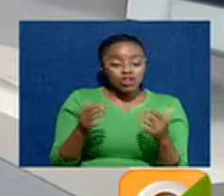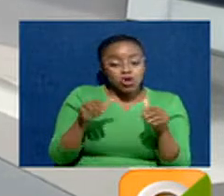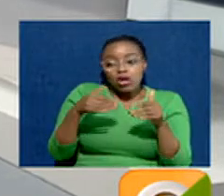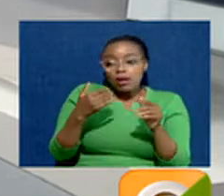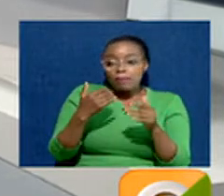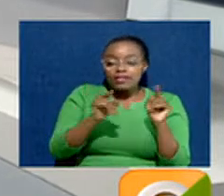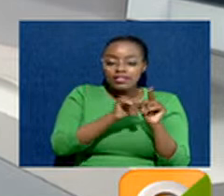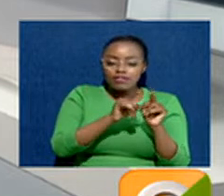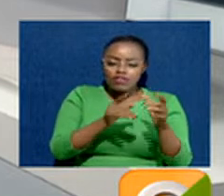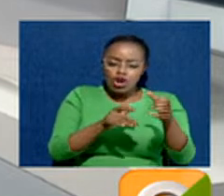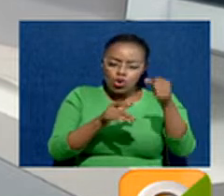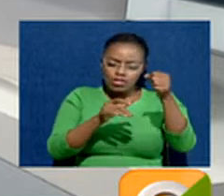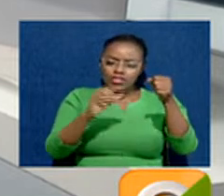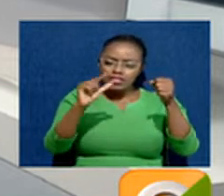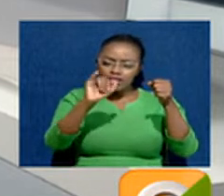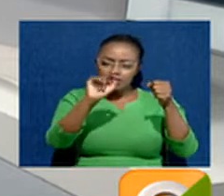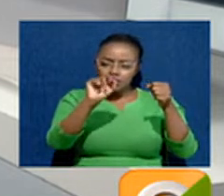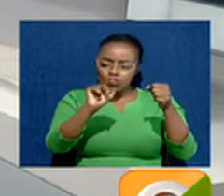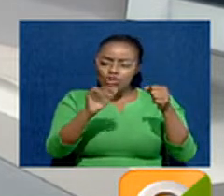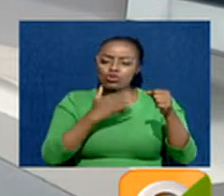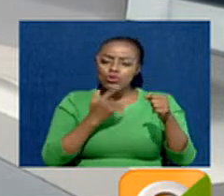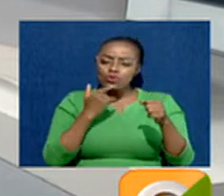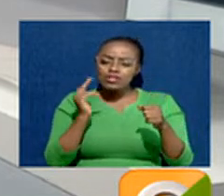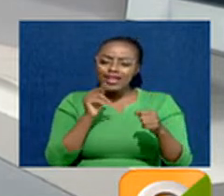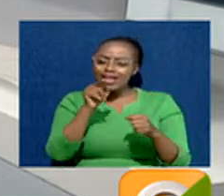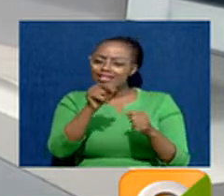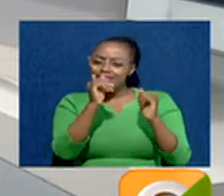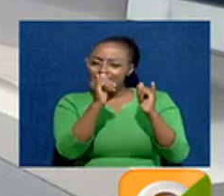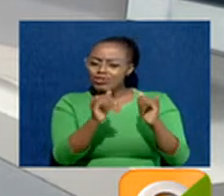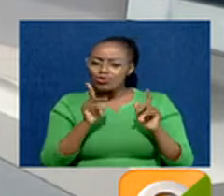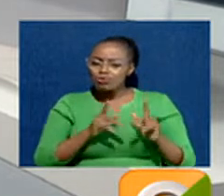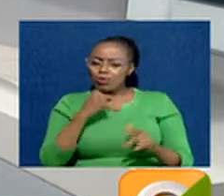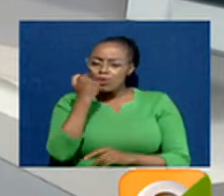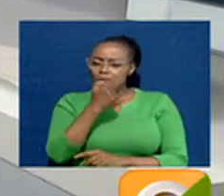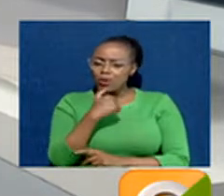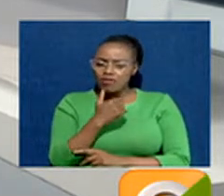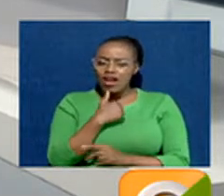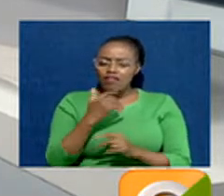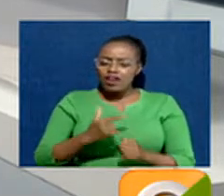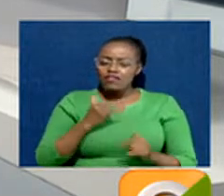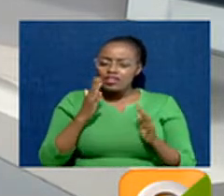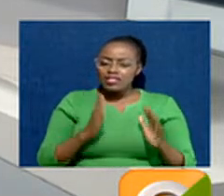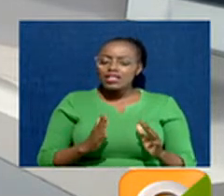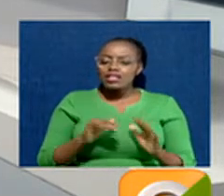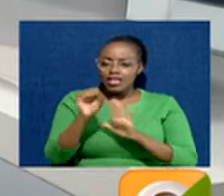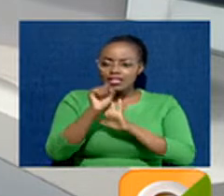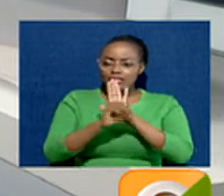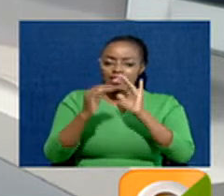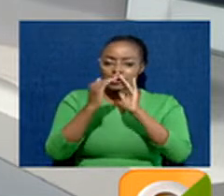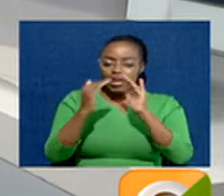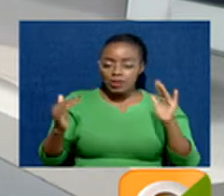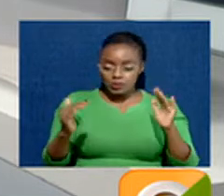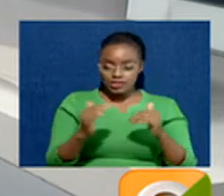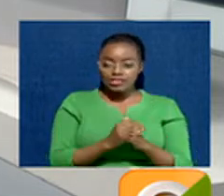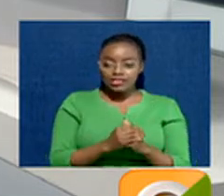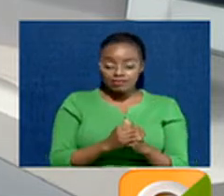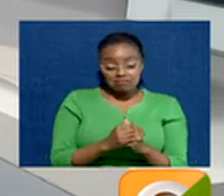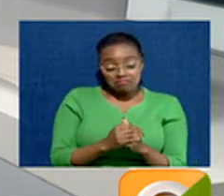I'll get to Gituku in a minute. Okay, Gituku, do you want to tell us who? There were some new visitors at State House.